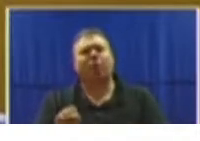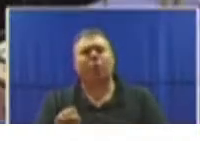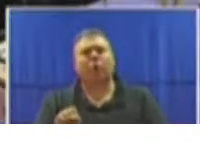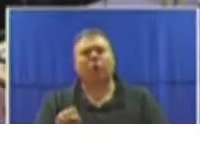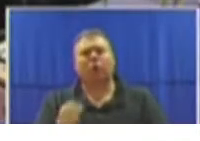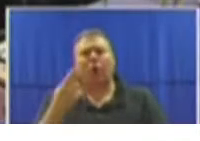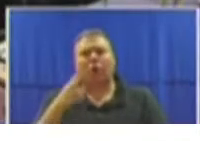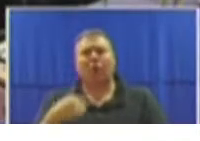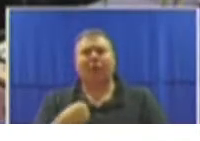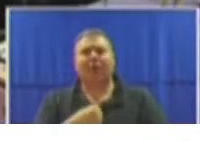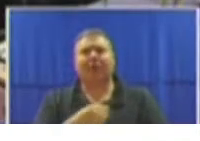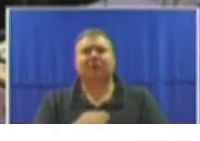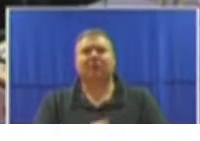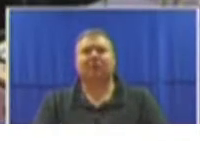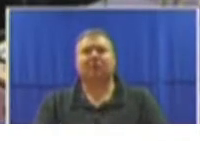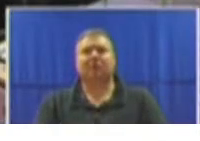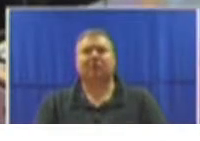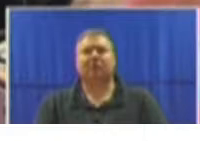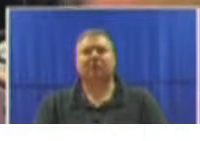members.